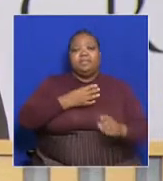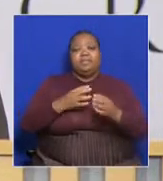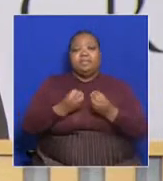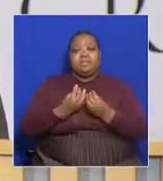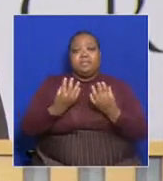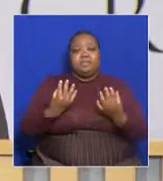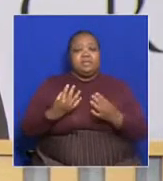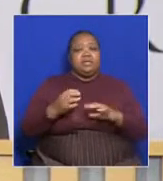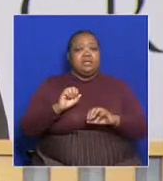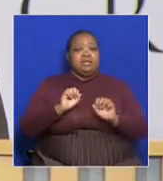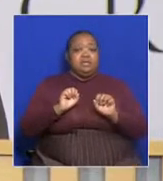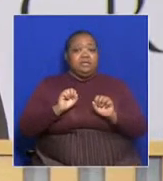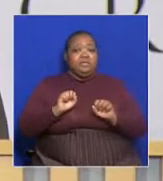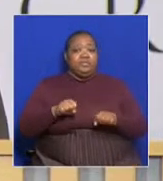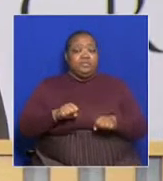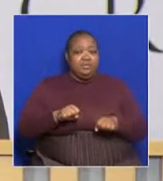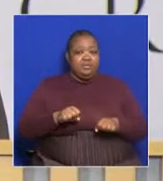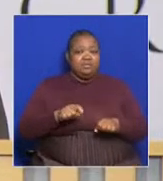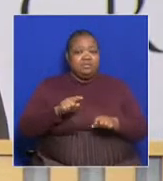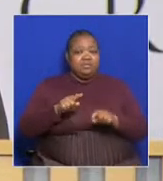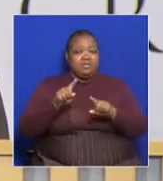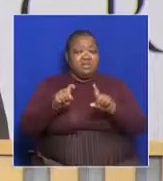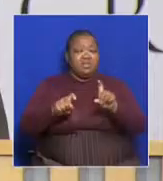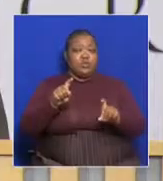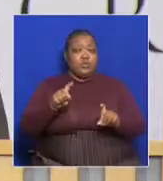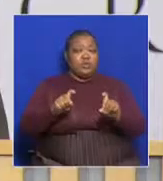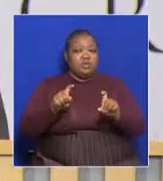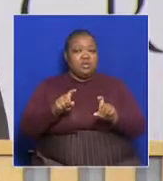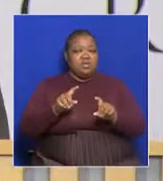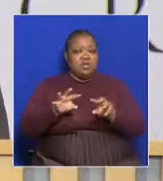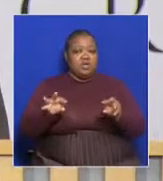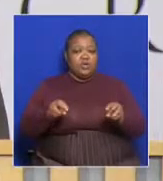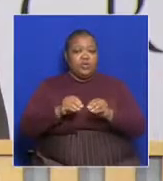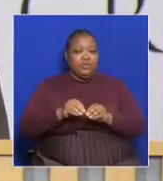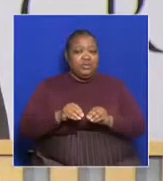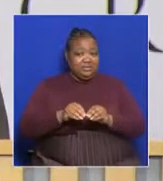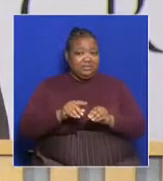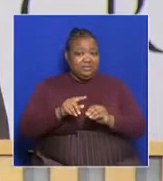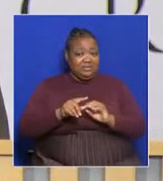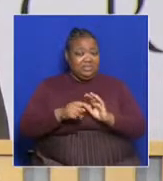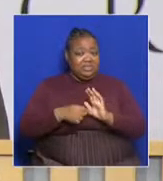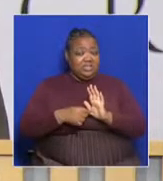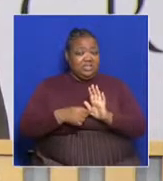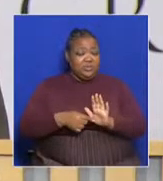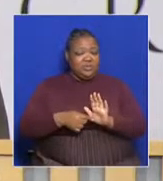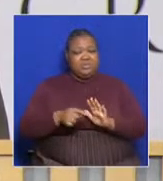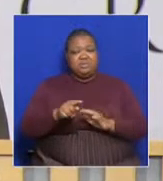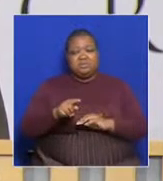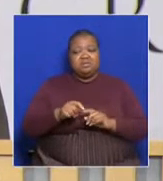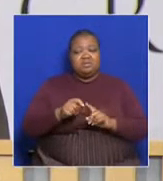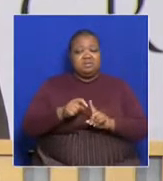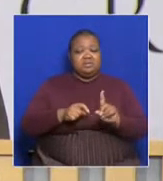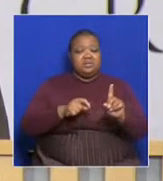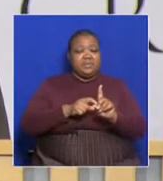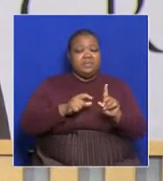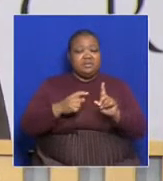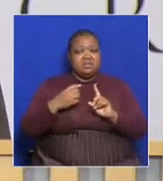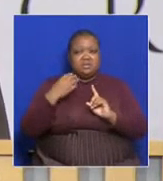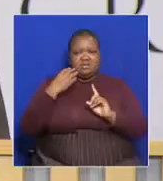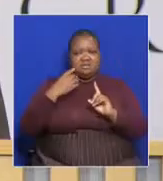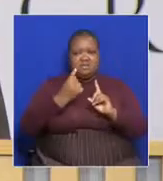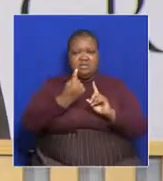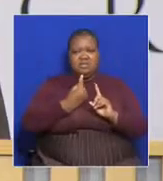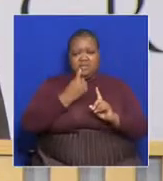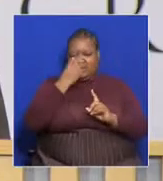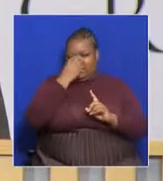encompassed in the inquiry was not a holistic reflection. At no stage, if somebody came and asked me, do you have more photos, I would have